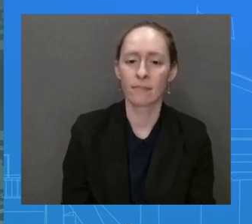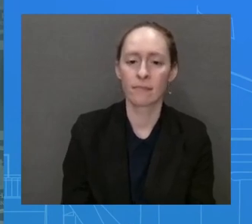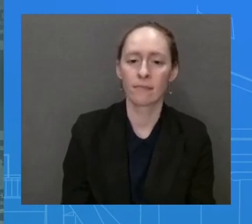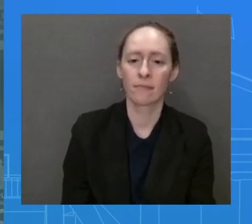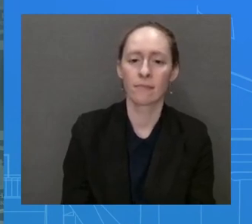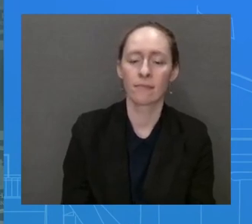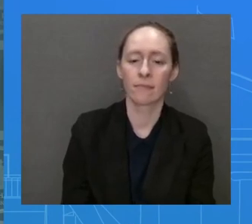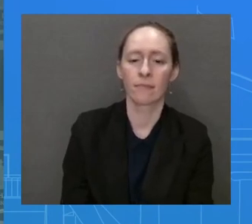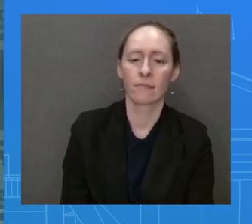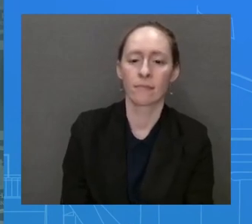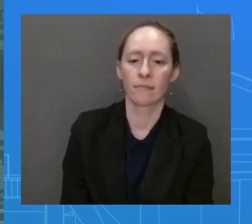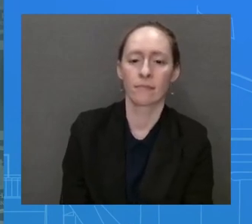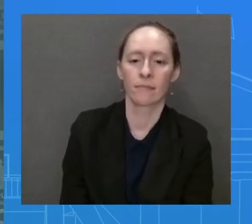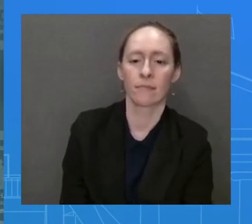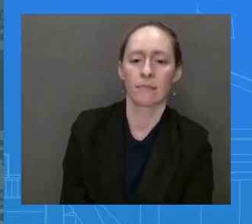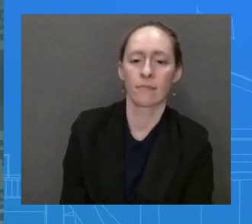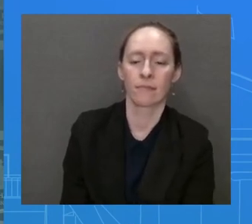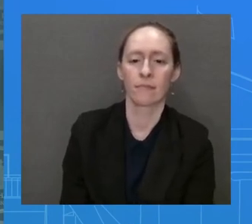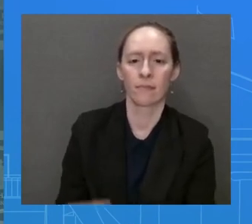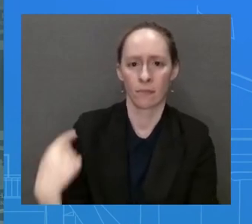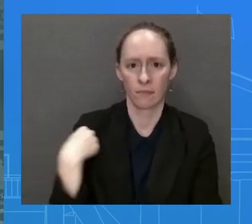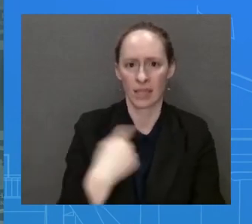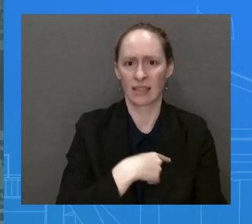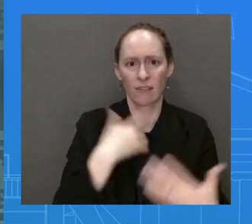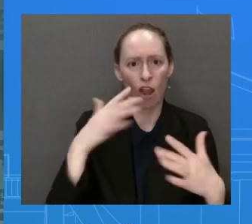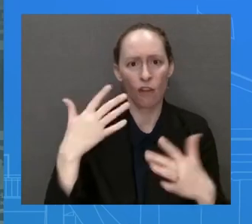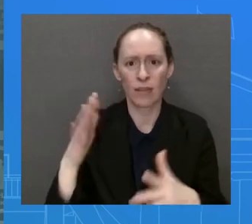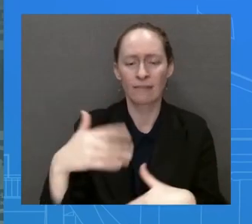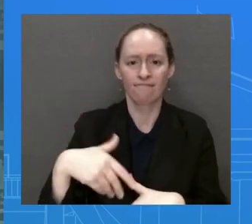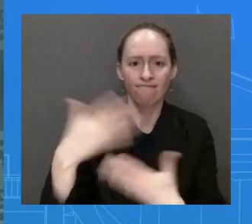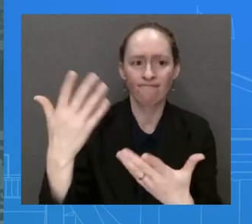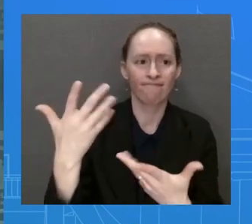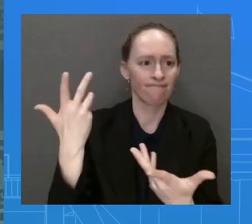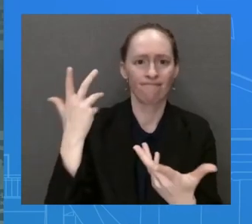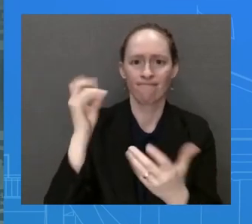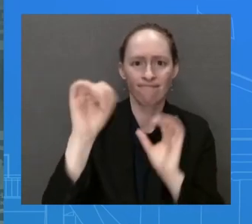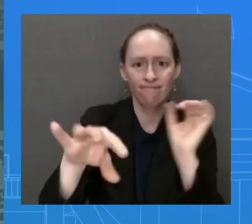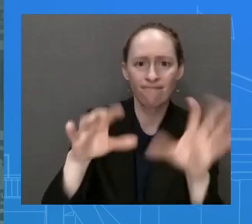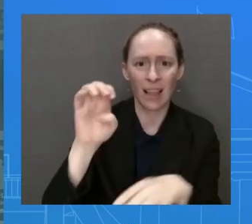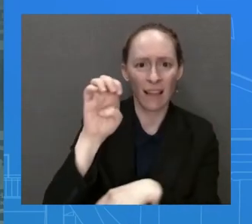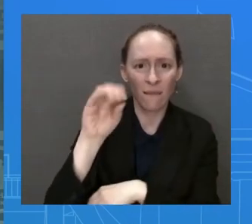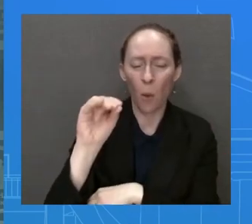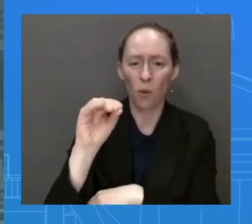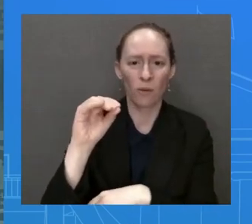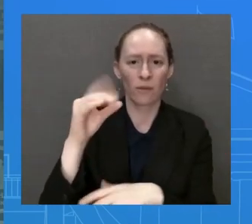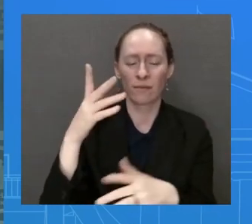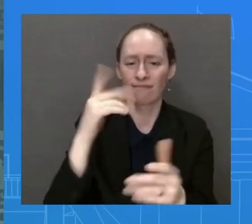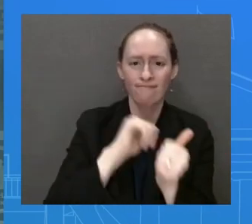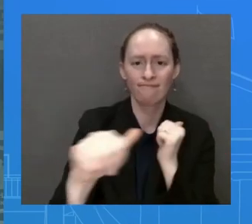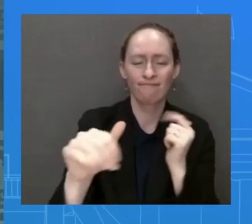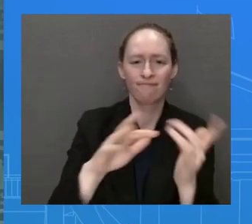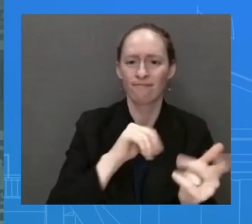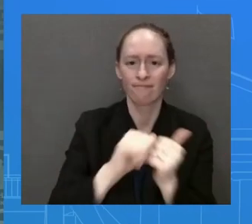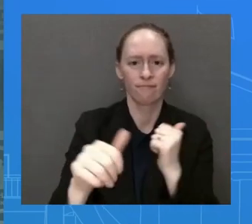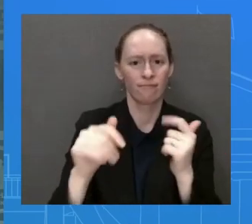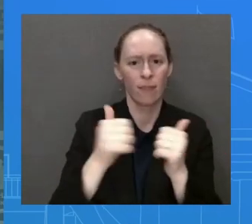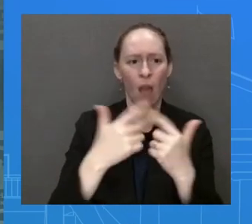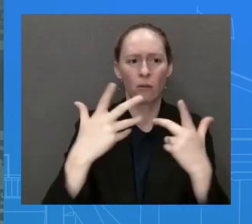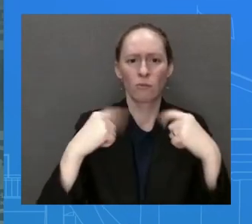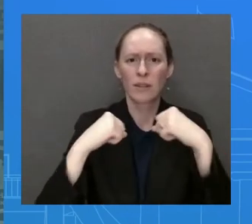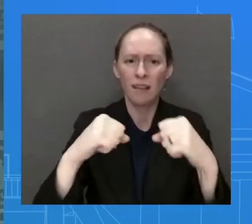any other president on dealing with this issue, on dealing with protecting our communities, protecting families, dealing with gun violence,